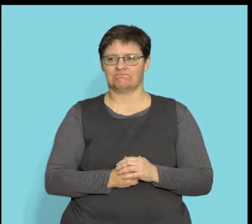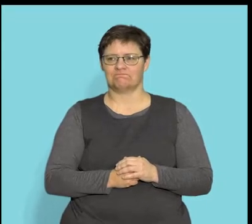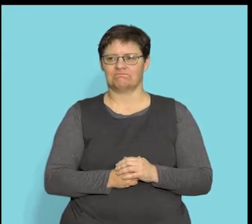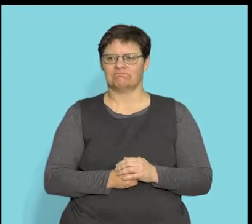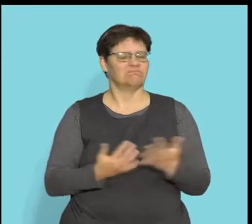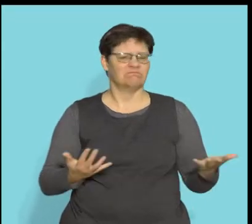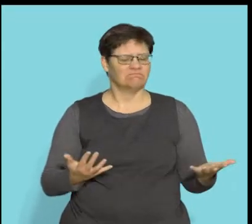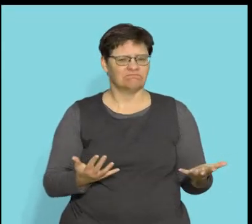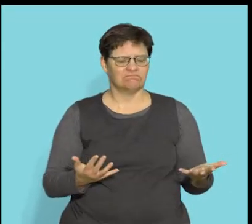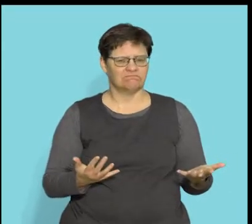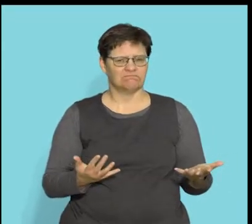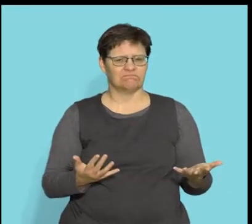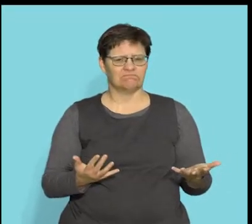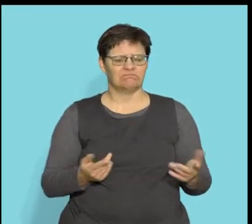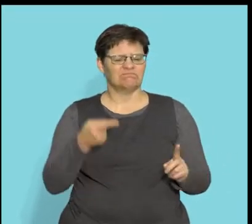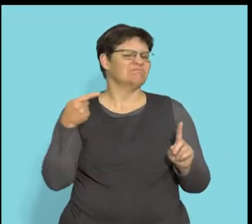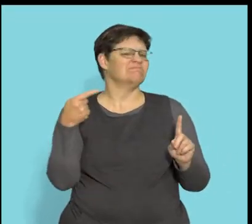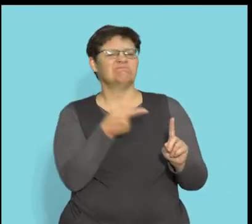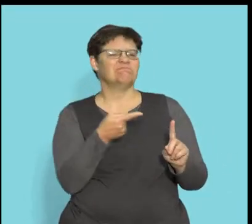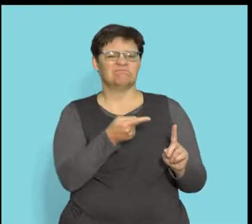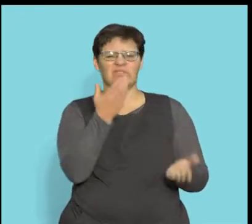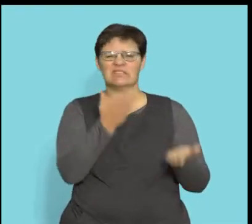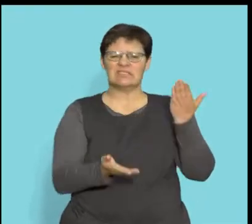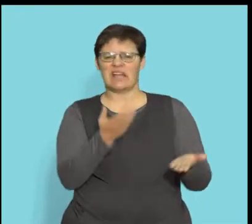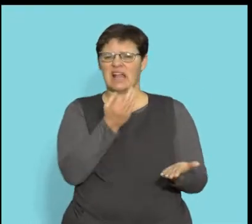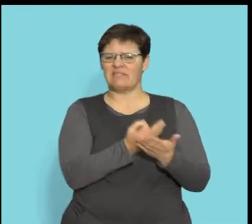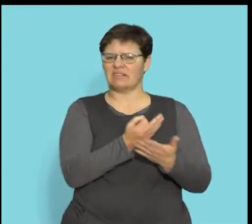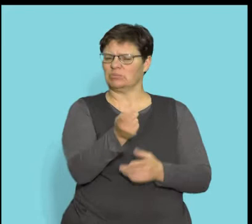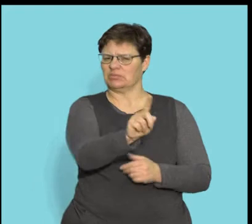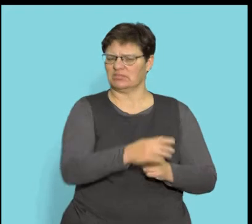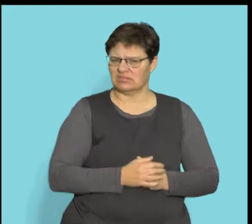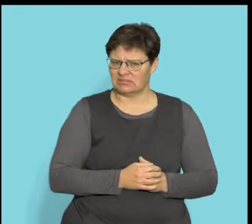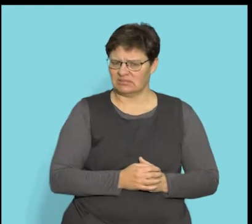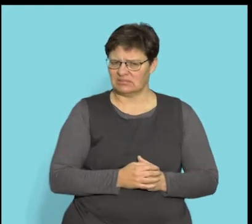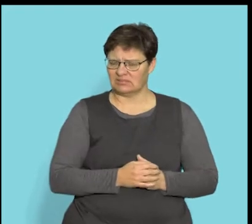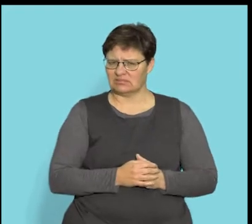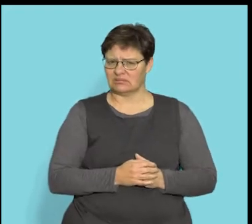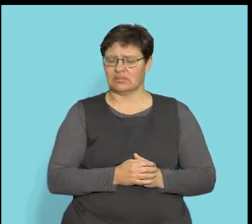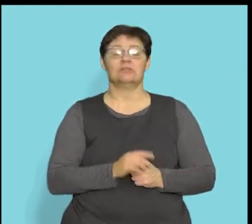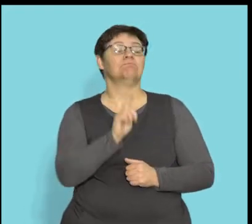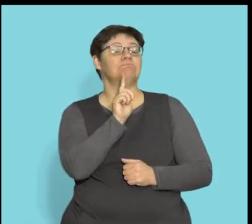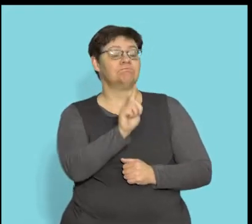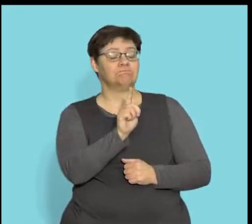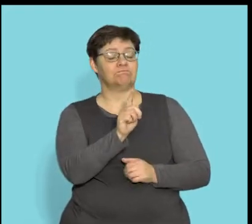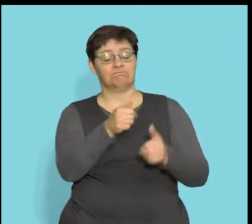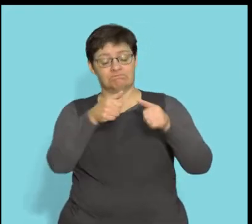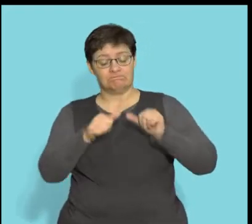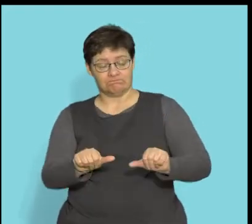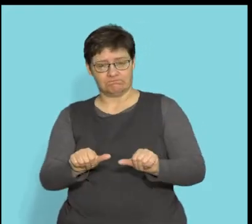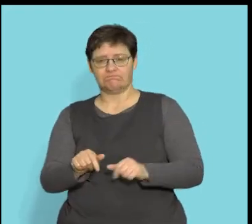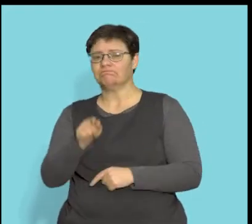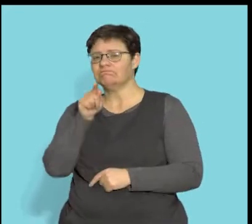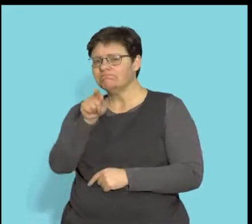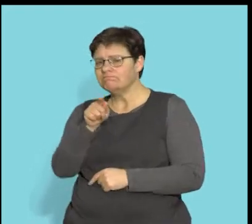So everyone, firstly I'm going to talk about what is a scale factor. After that, I'm going to show you what a